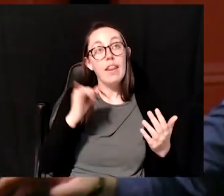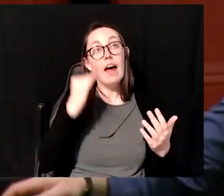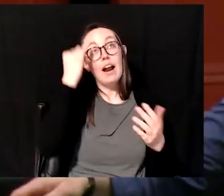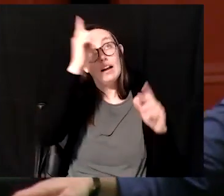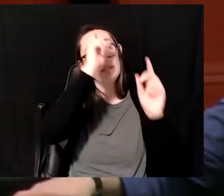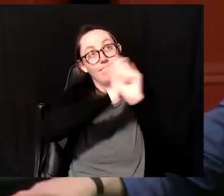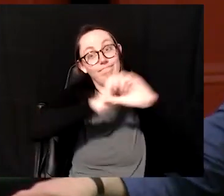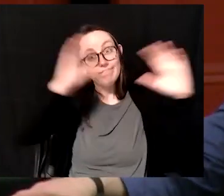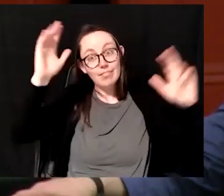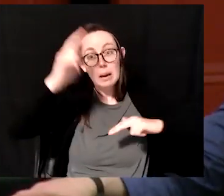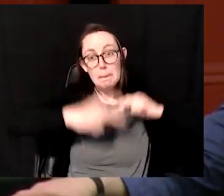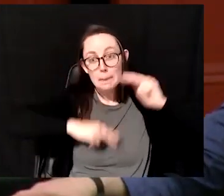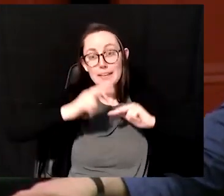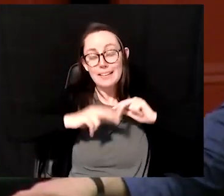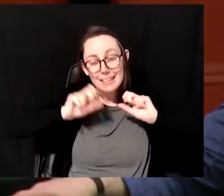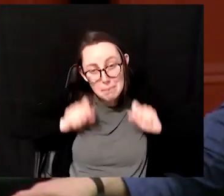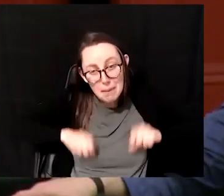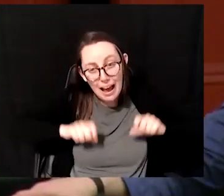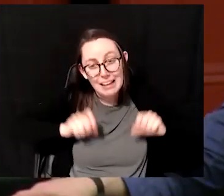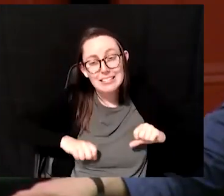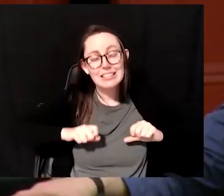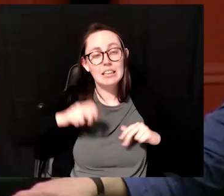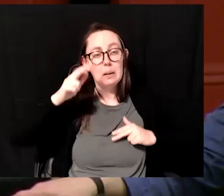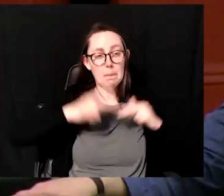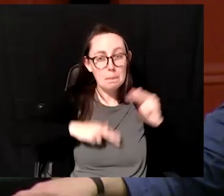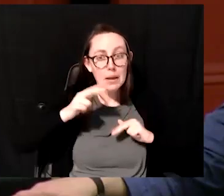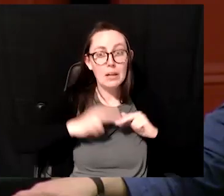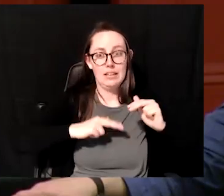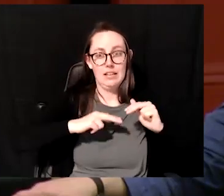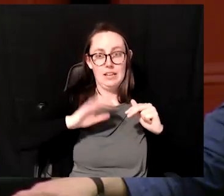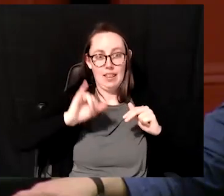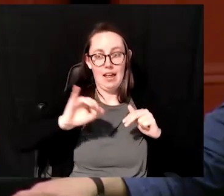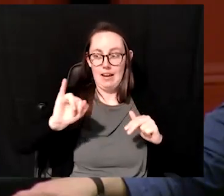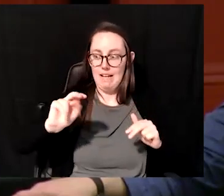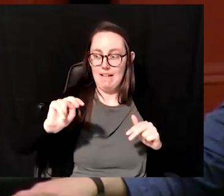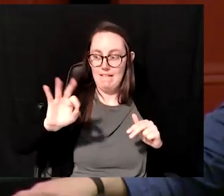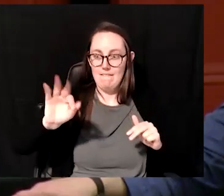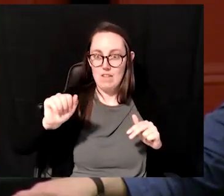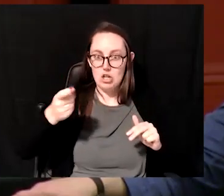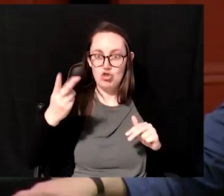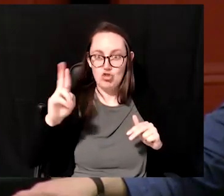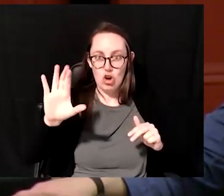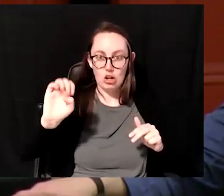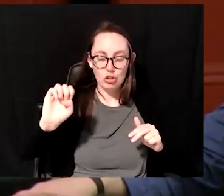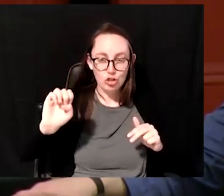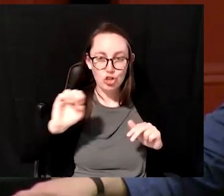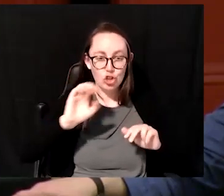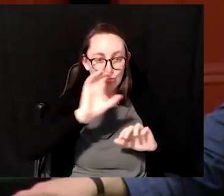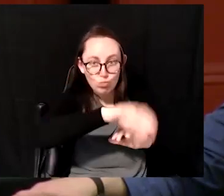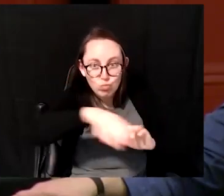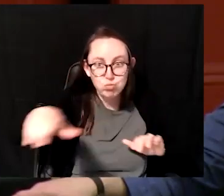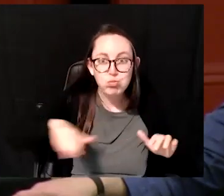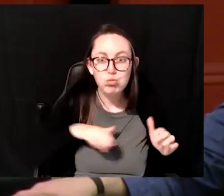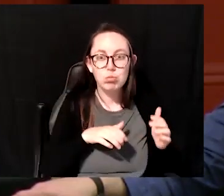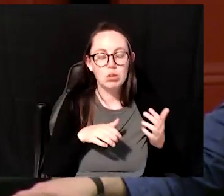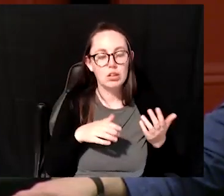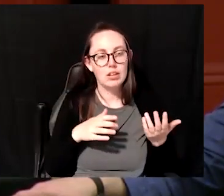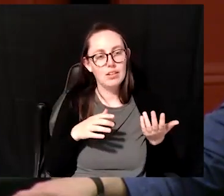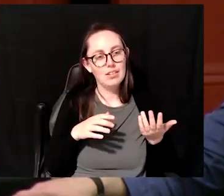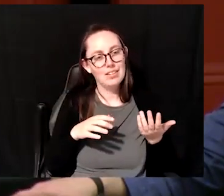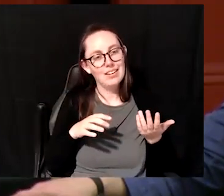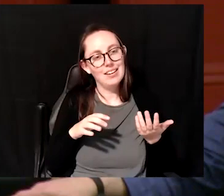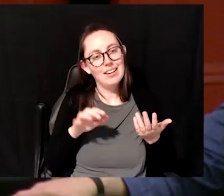is one of the only ways management wise we're going to get ourselves out of a circular flow of just bringing things